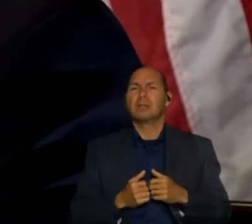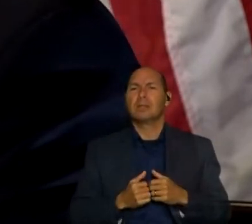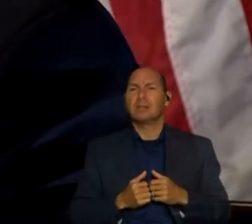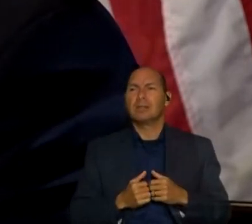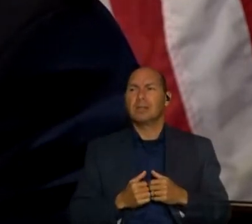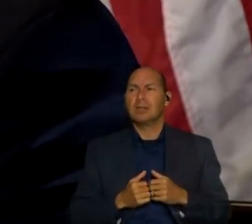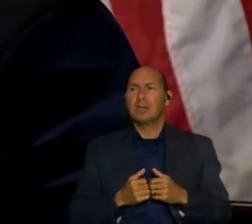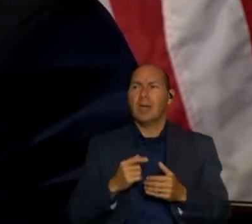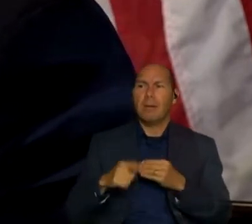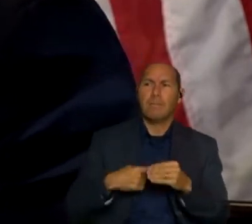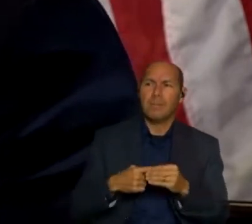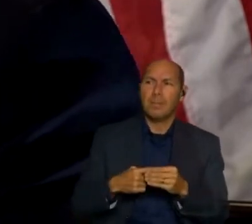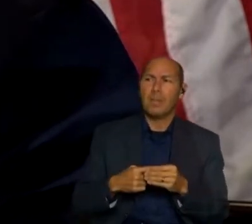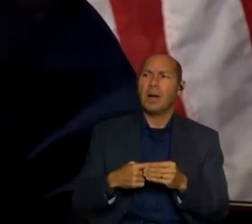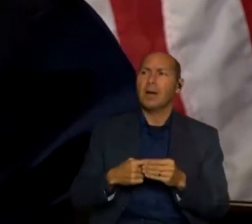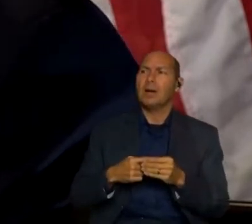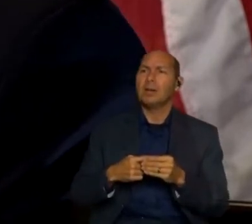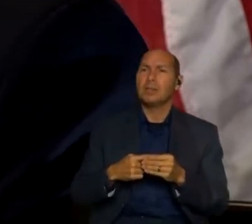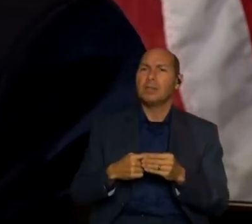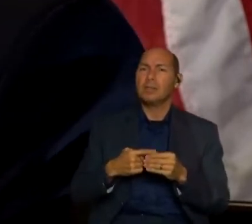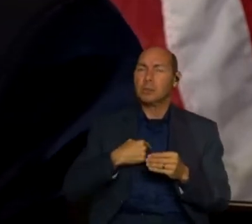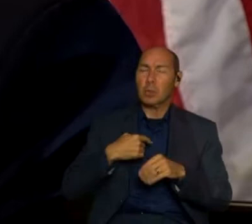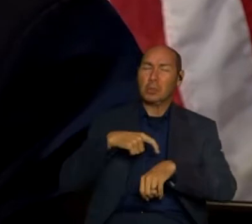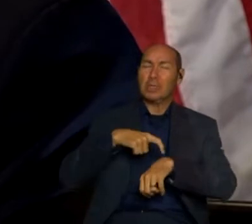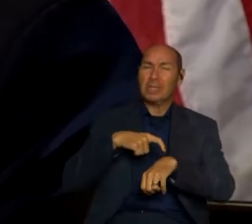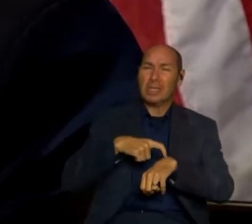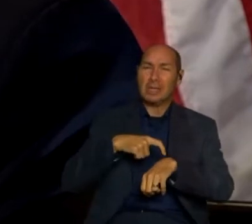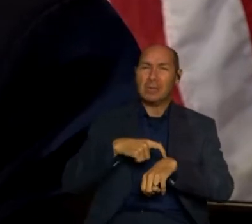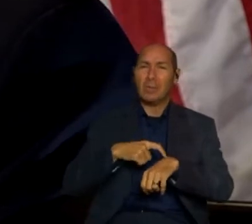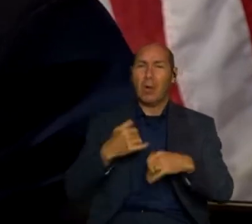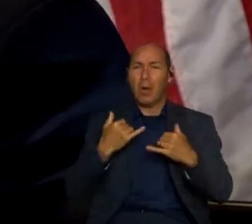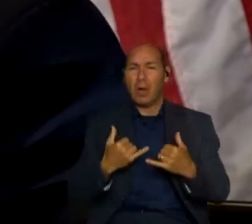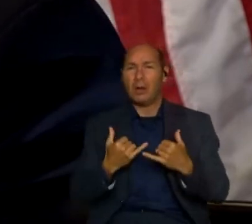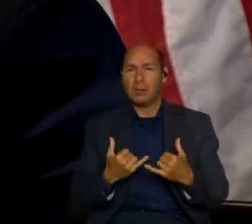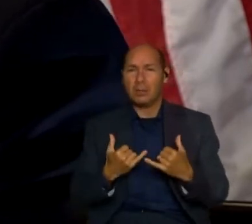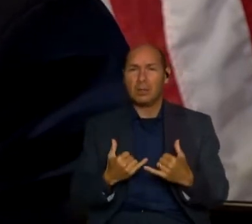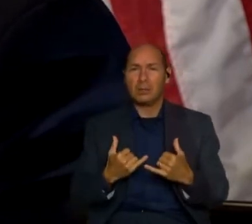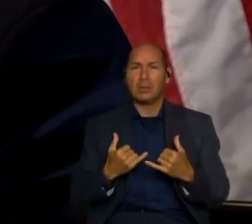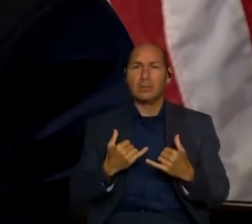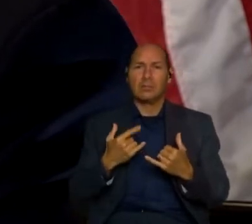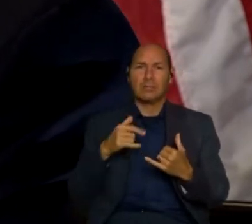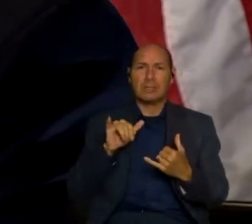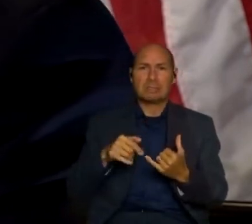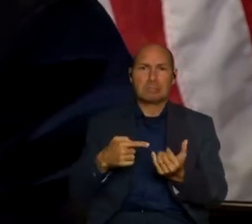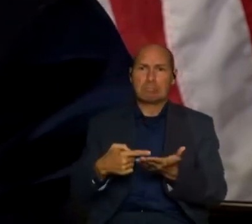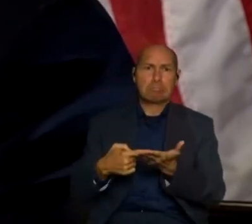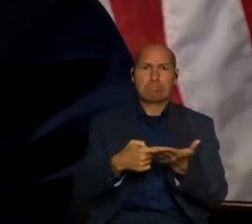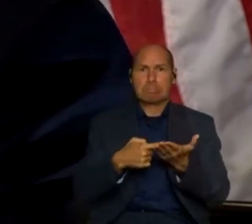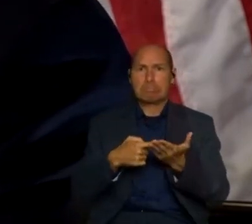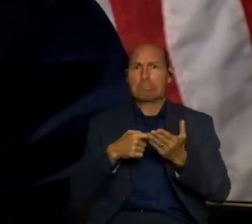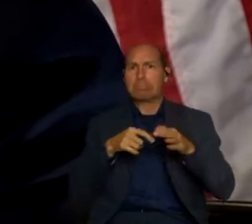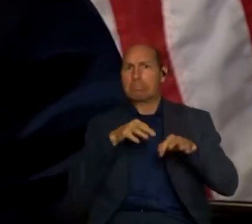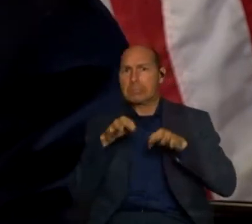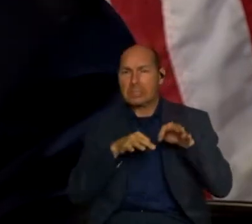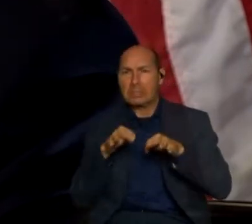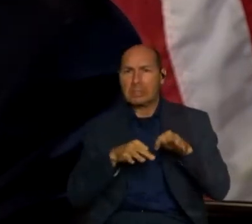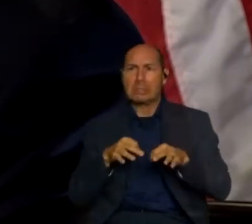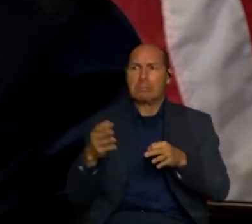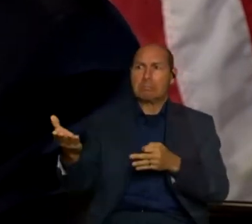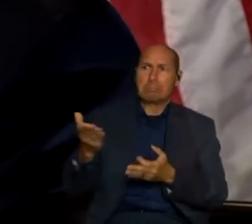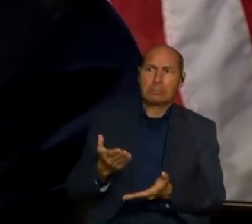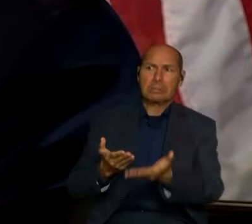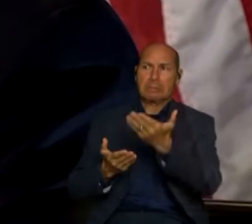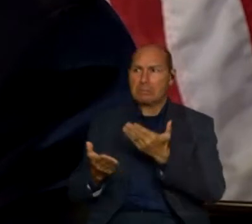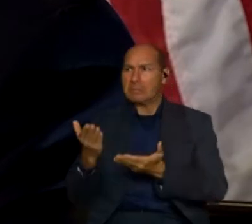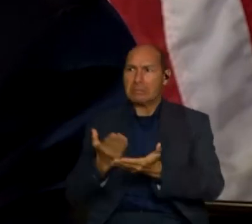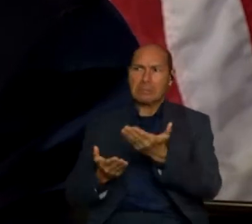what the materials say. But I'm not going to spend a lot of time today talking about proposed terms that it is very,